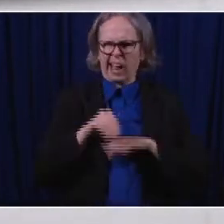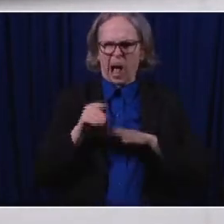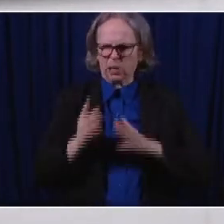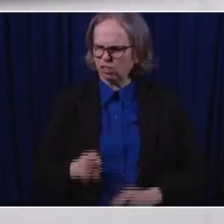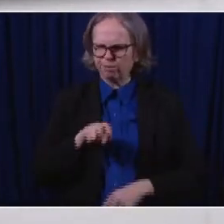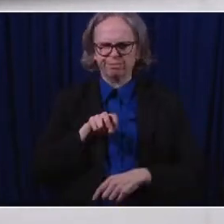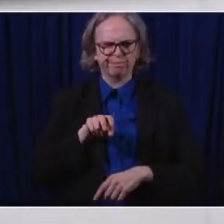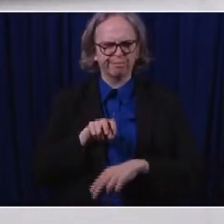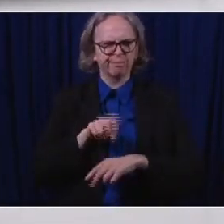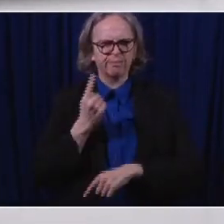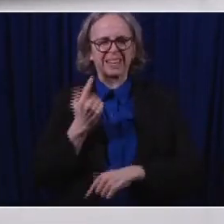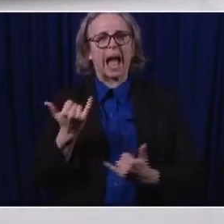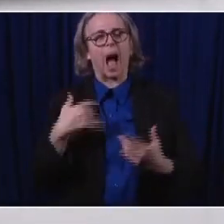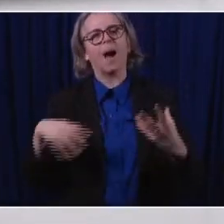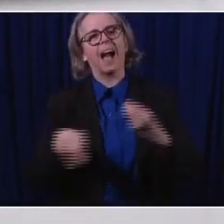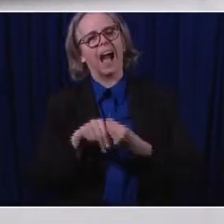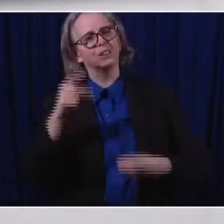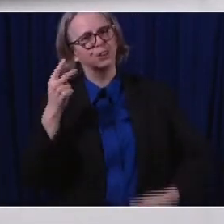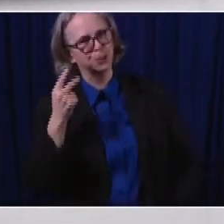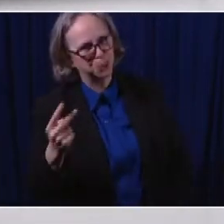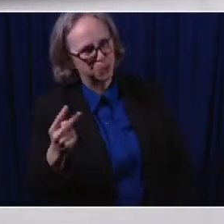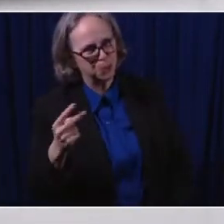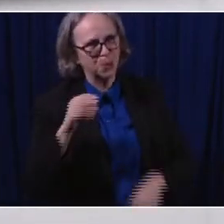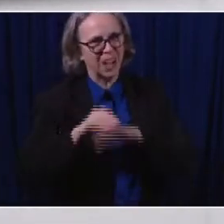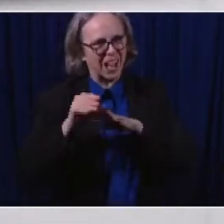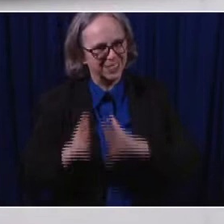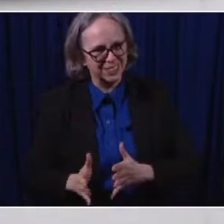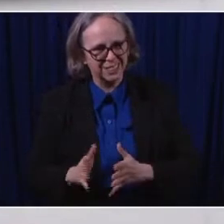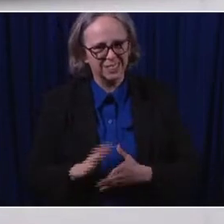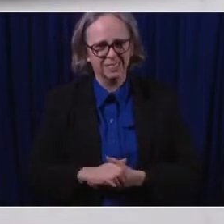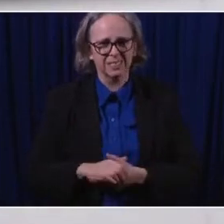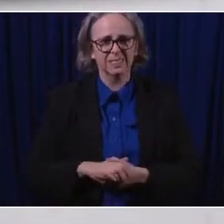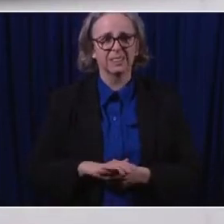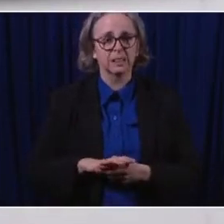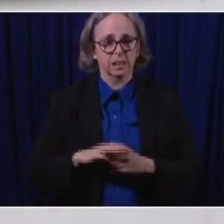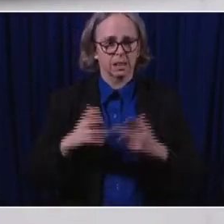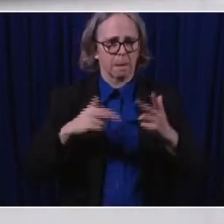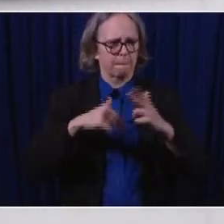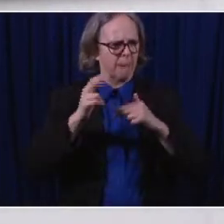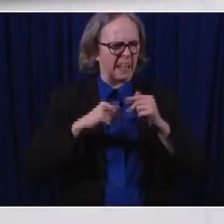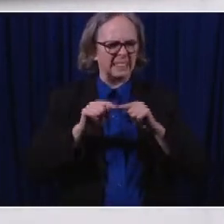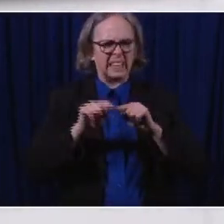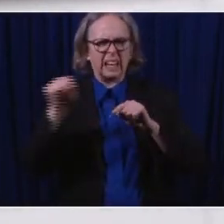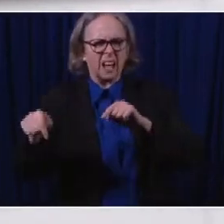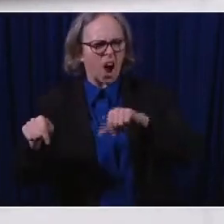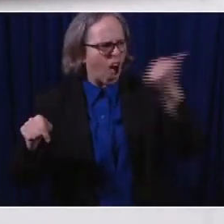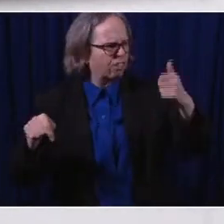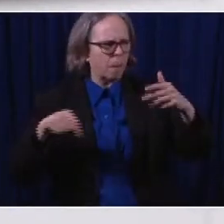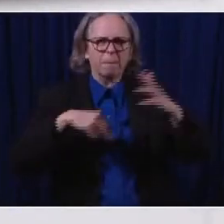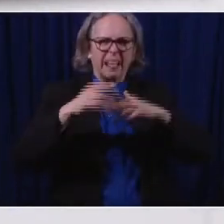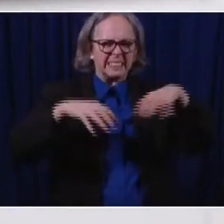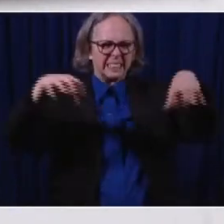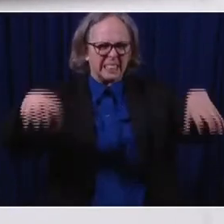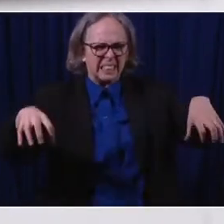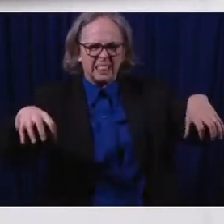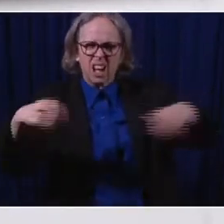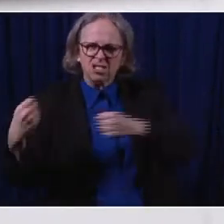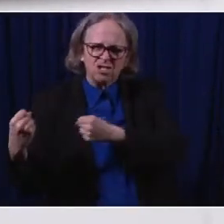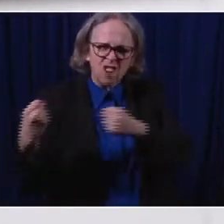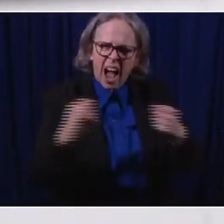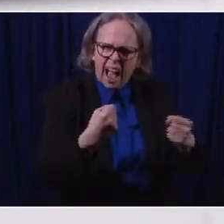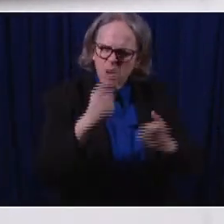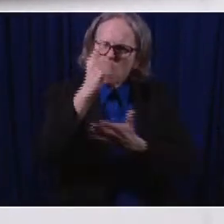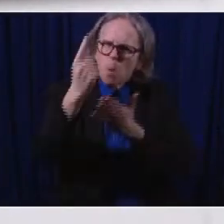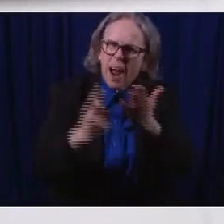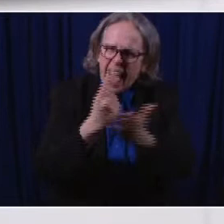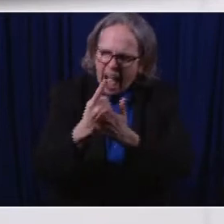sometimes an hour and 15-minute drive between school buildings, depending on where you are, and you have a student who's in need or in